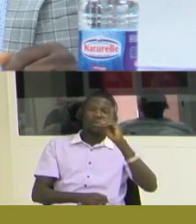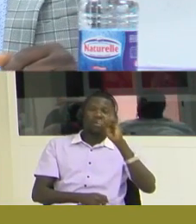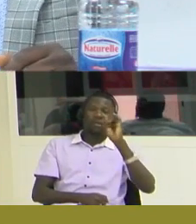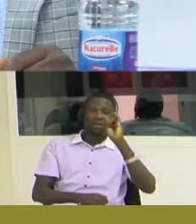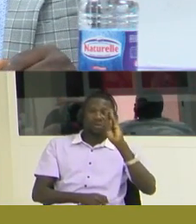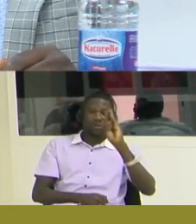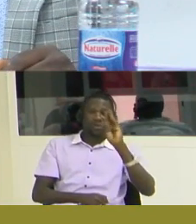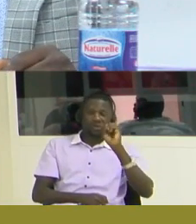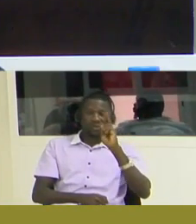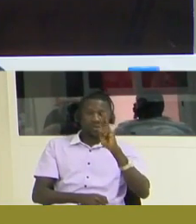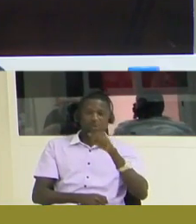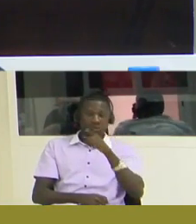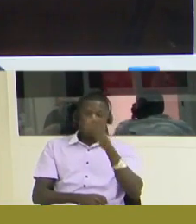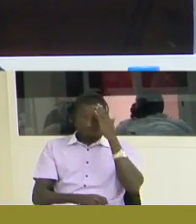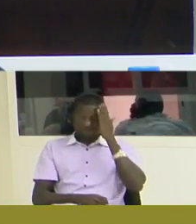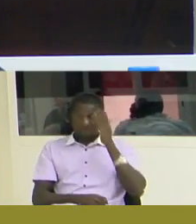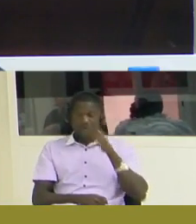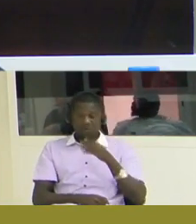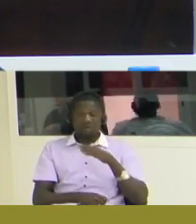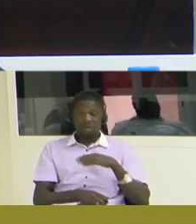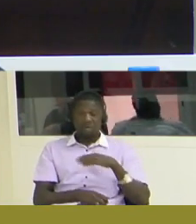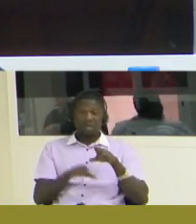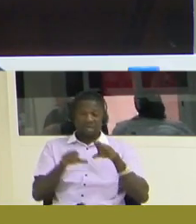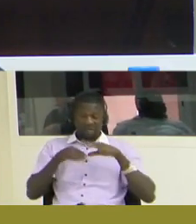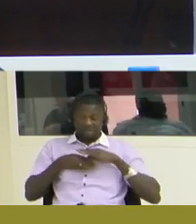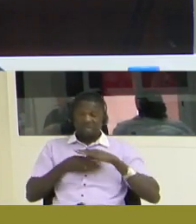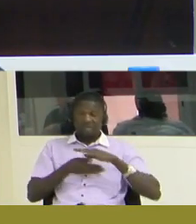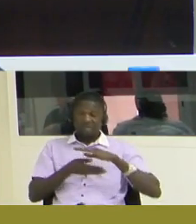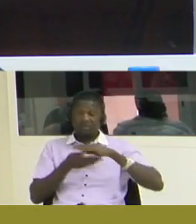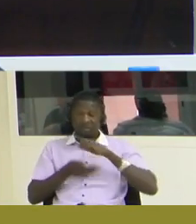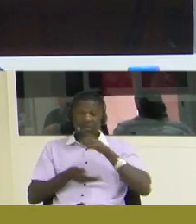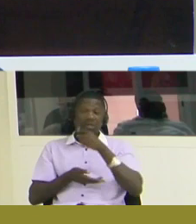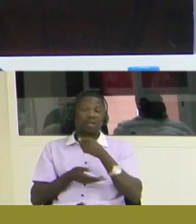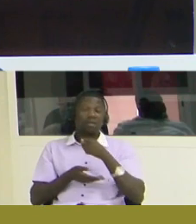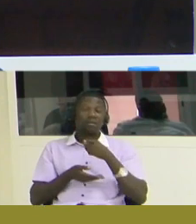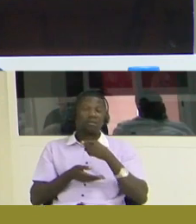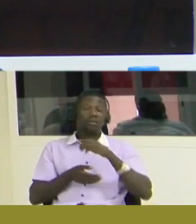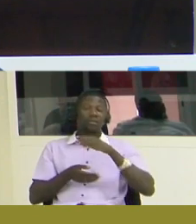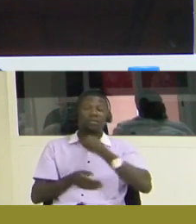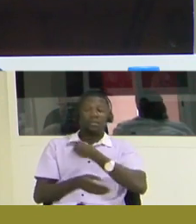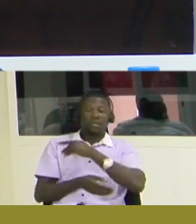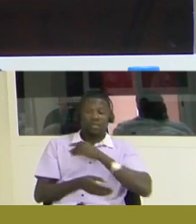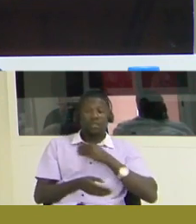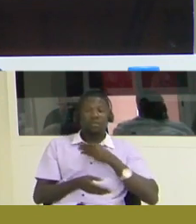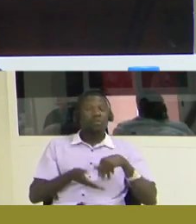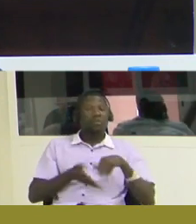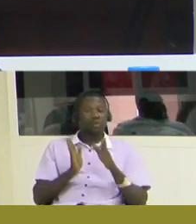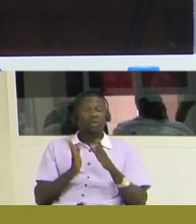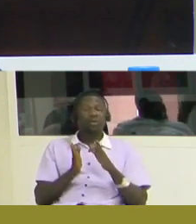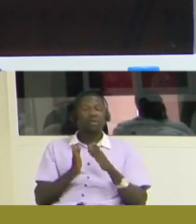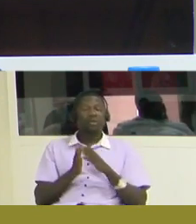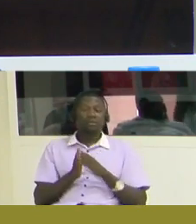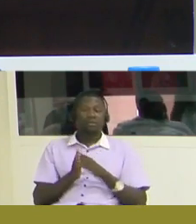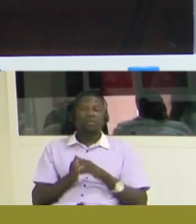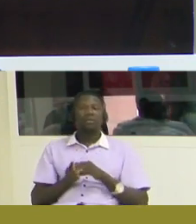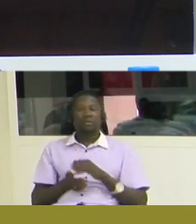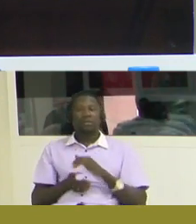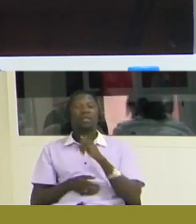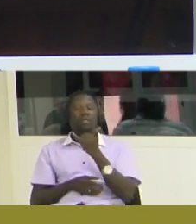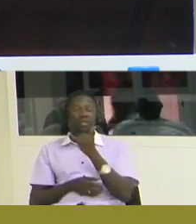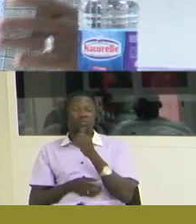yes but not as had been explained here that one I never imagined